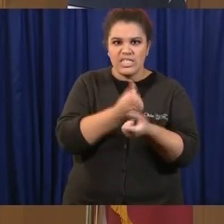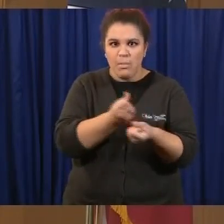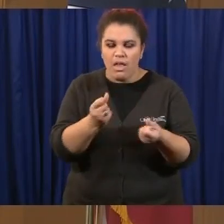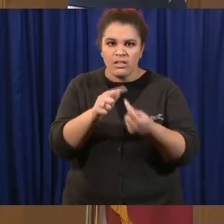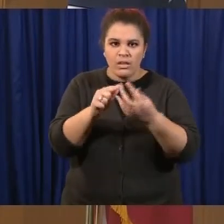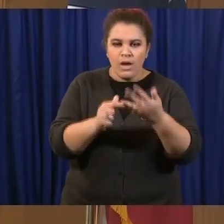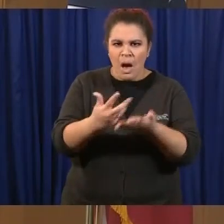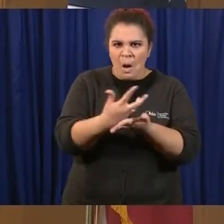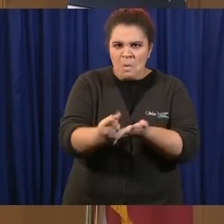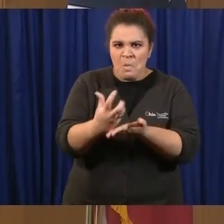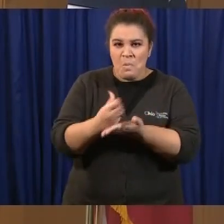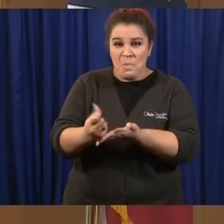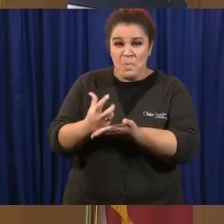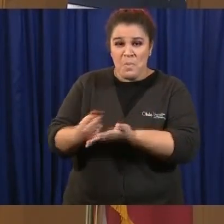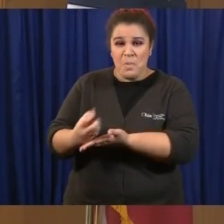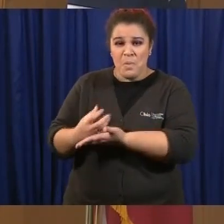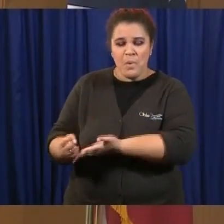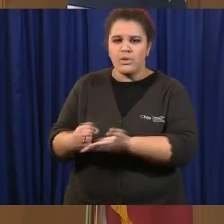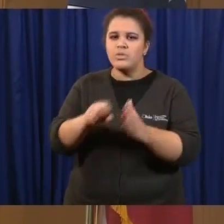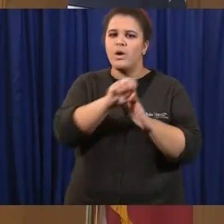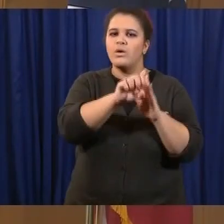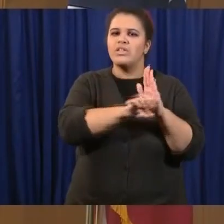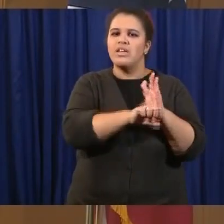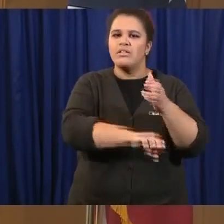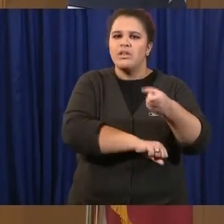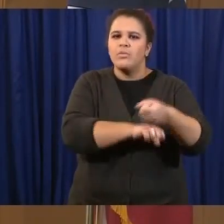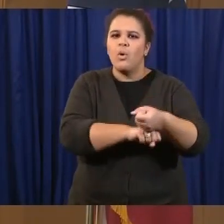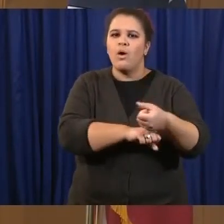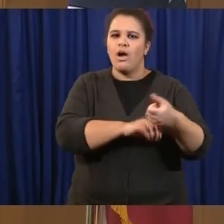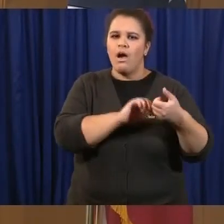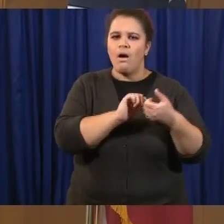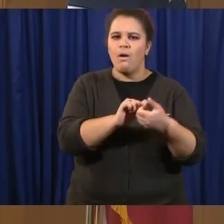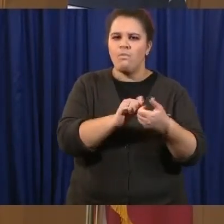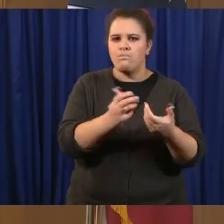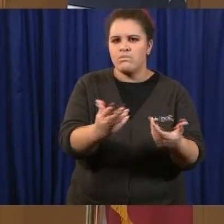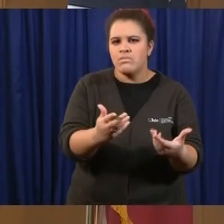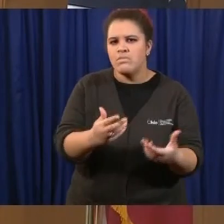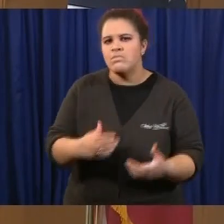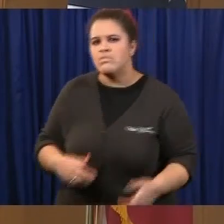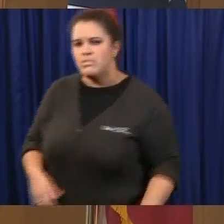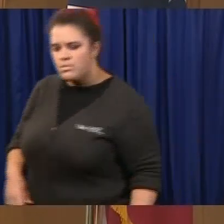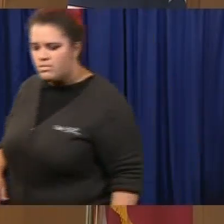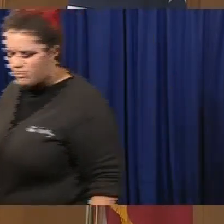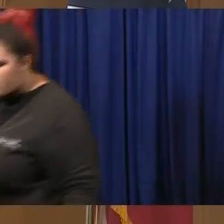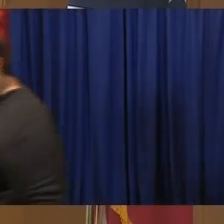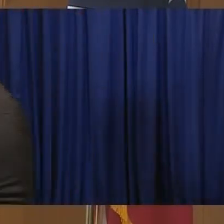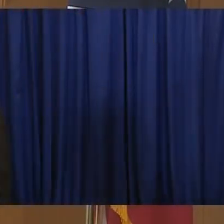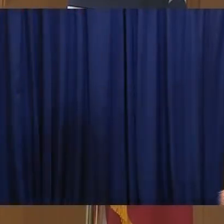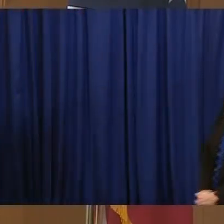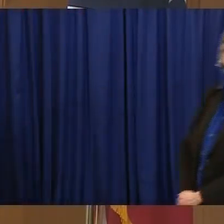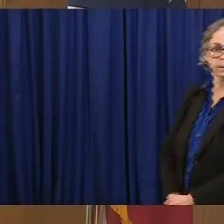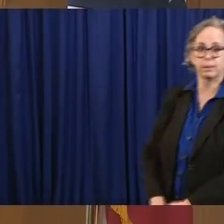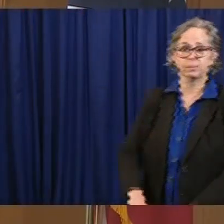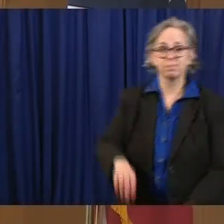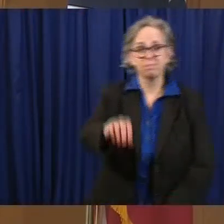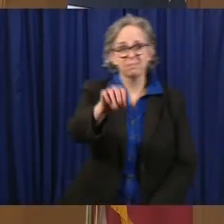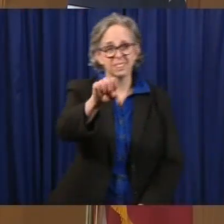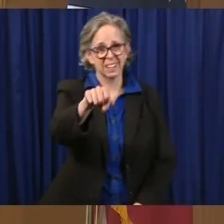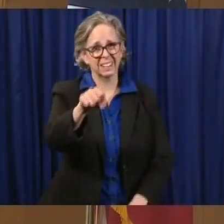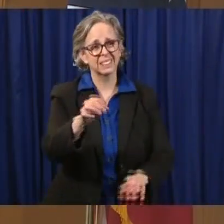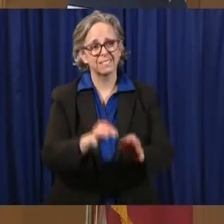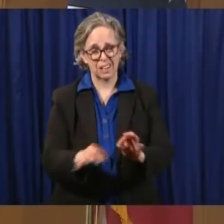important. You know, companies are doing some of that themselves where they can. We are